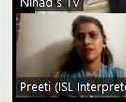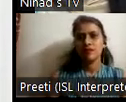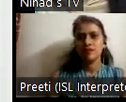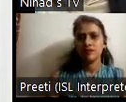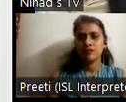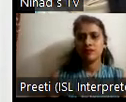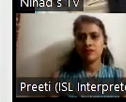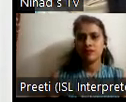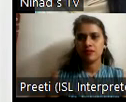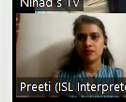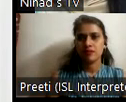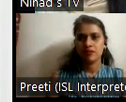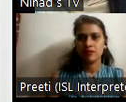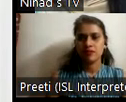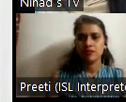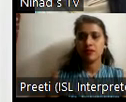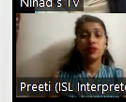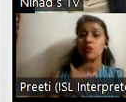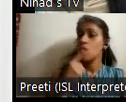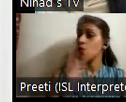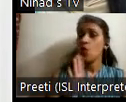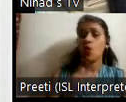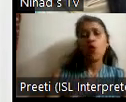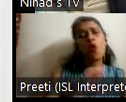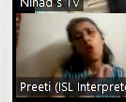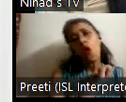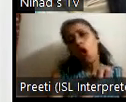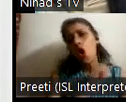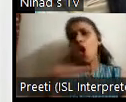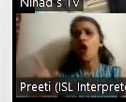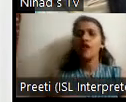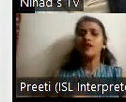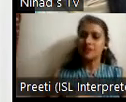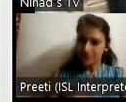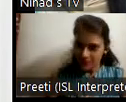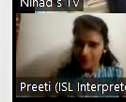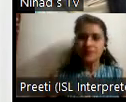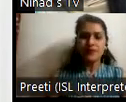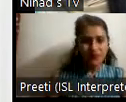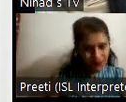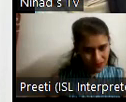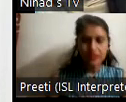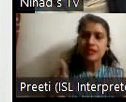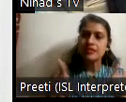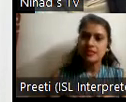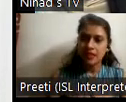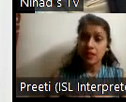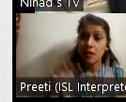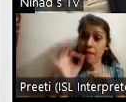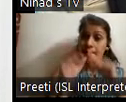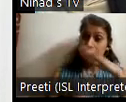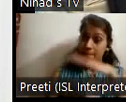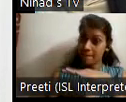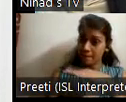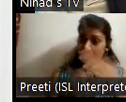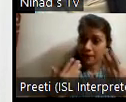our country, we greet everyone like this, whether it's a prime minister,